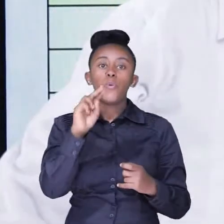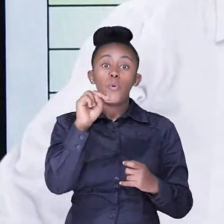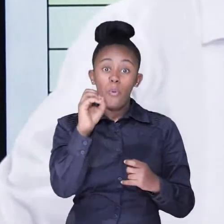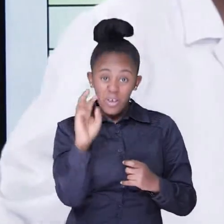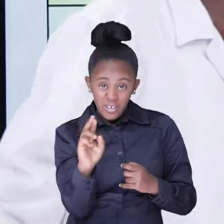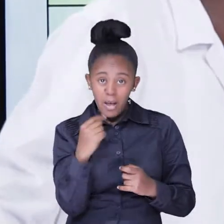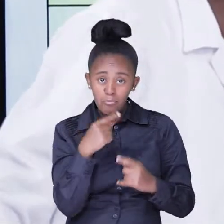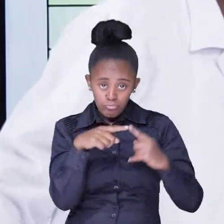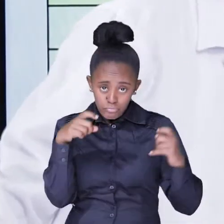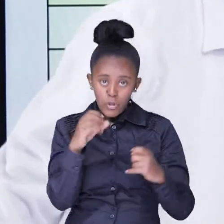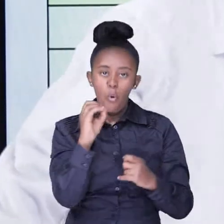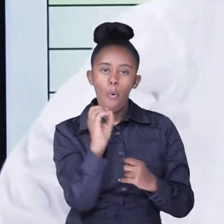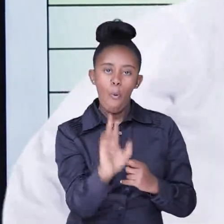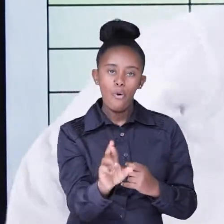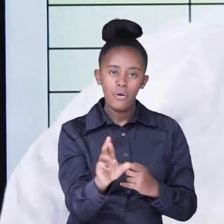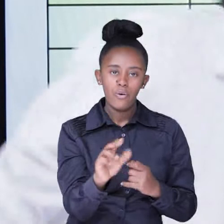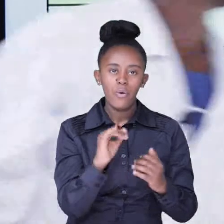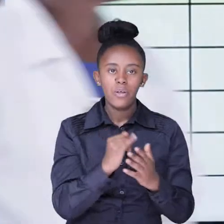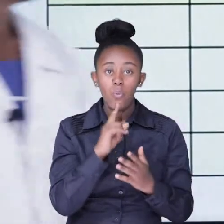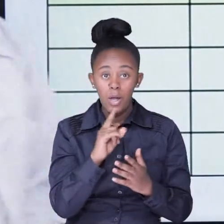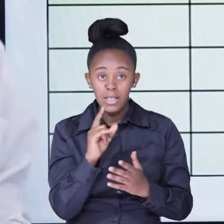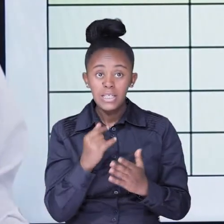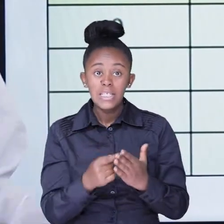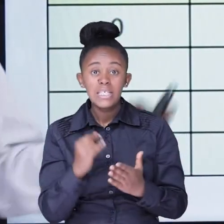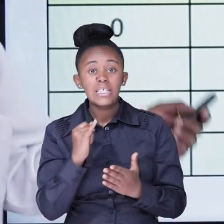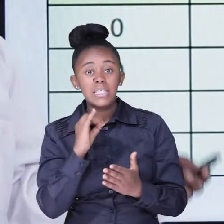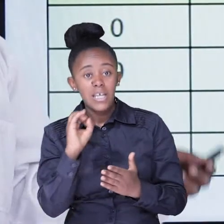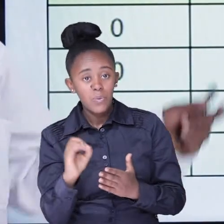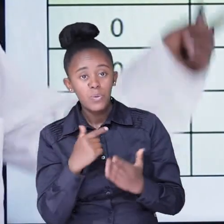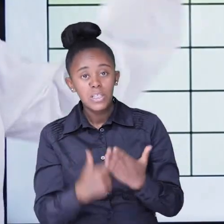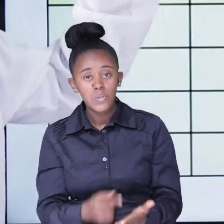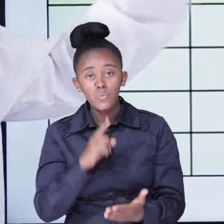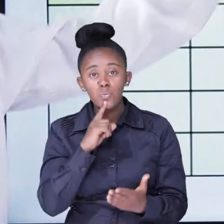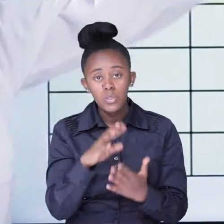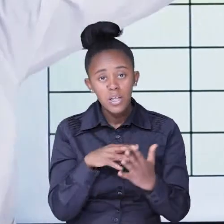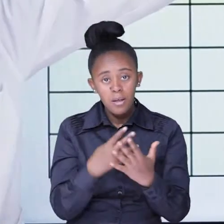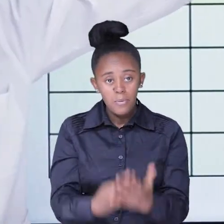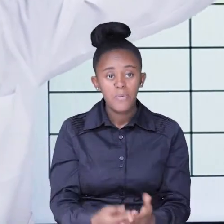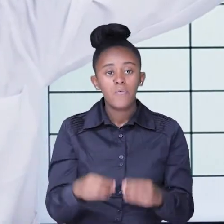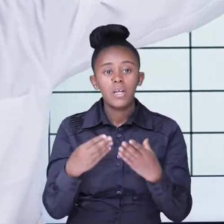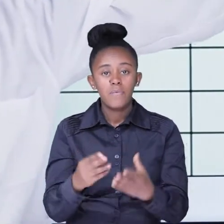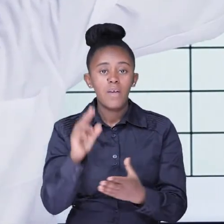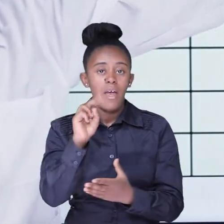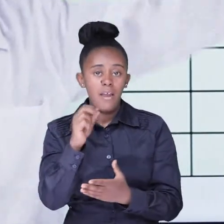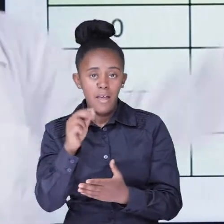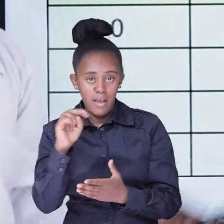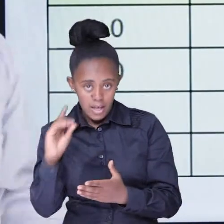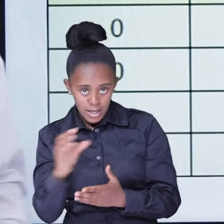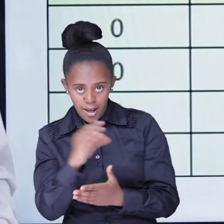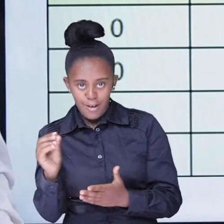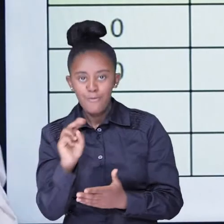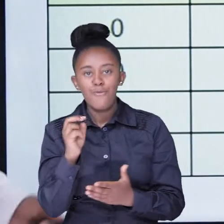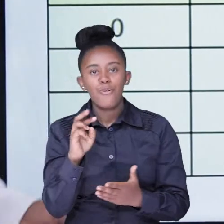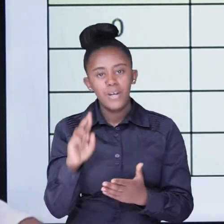is 1, unless at 1 it is 0. This is the truth table for given for NAD and NOR